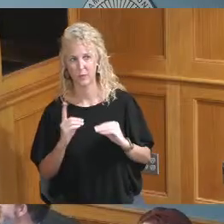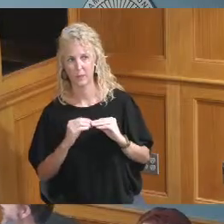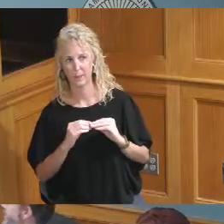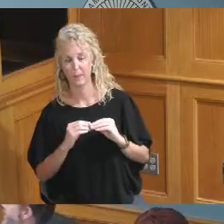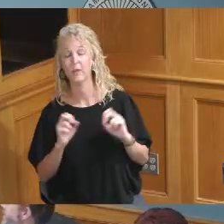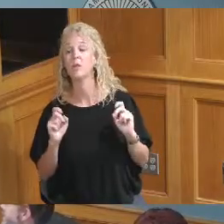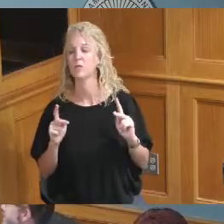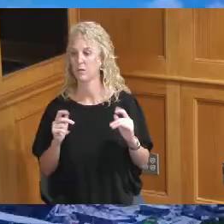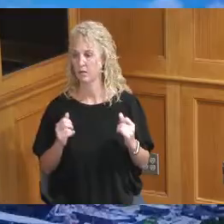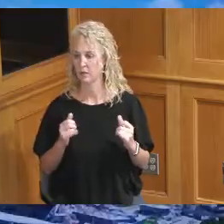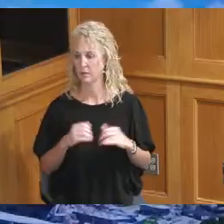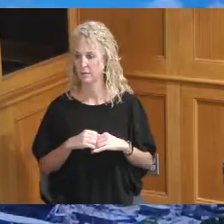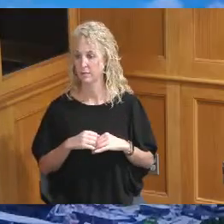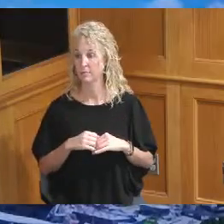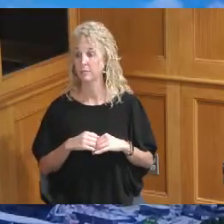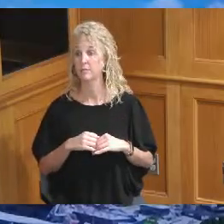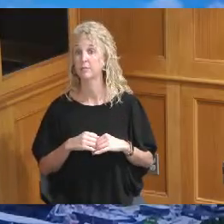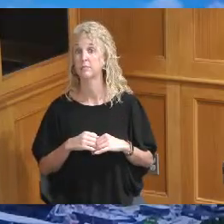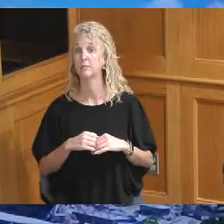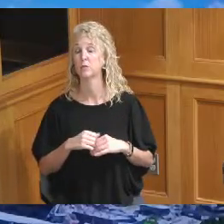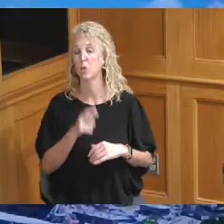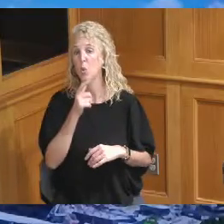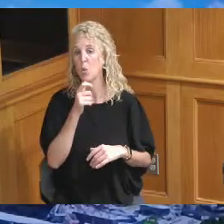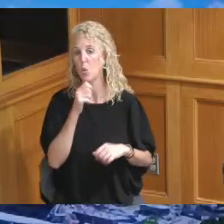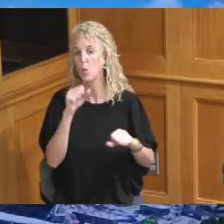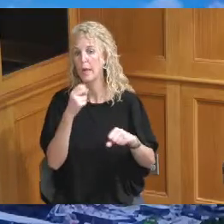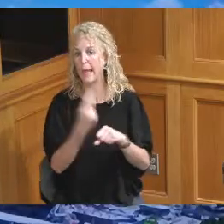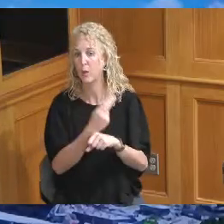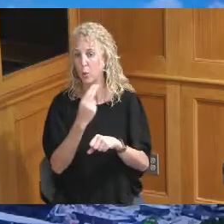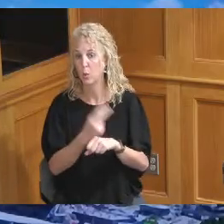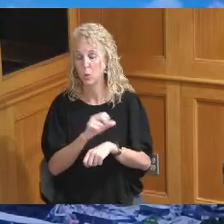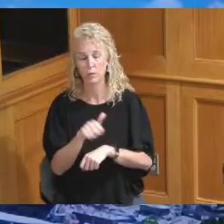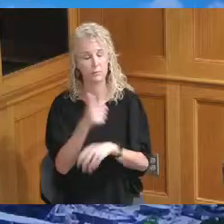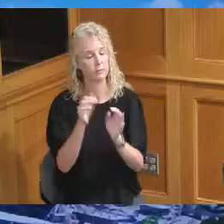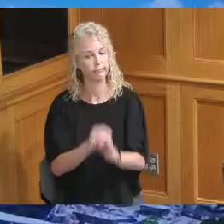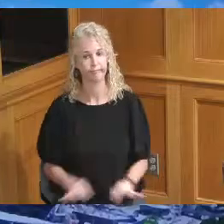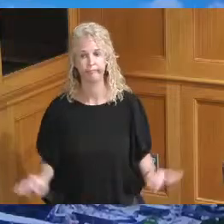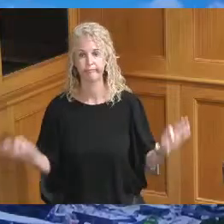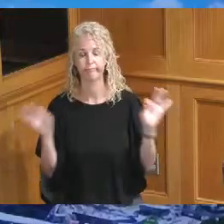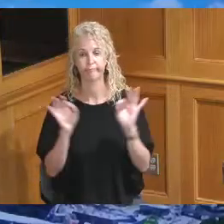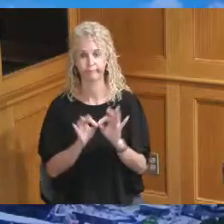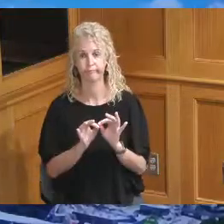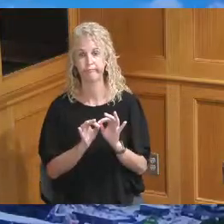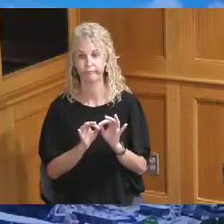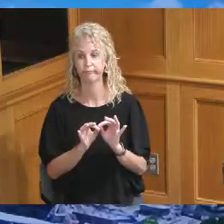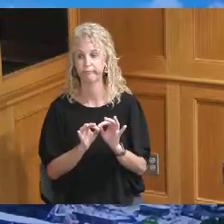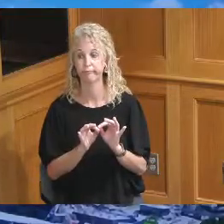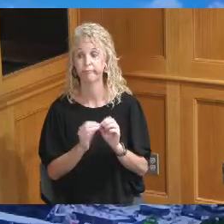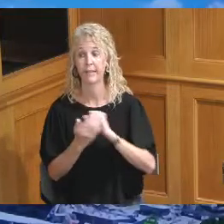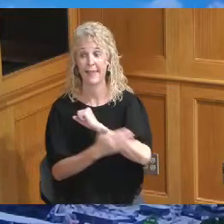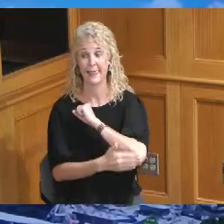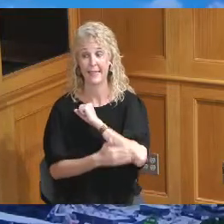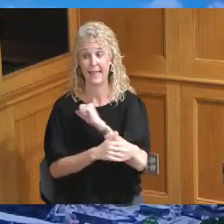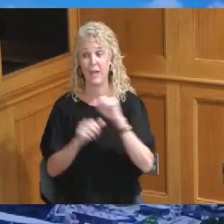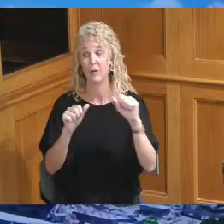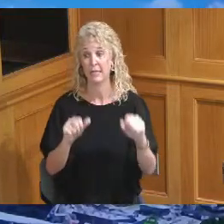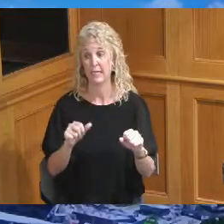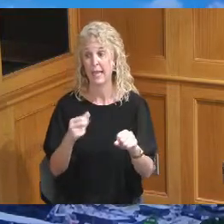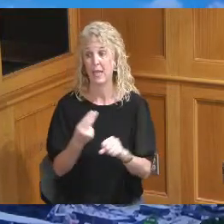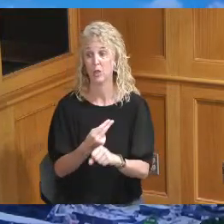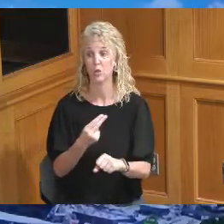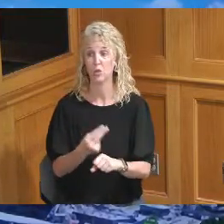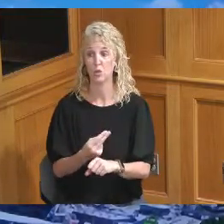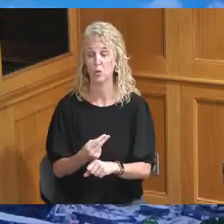All right, stadium use. This is another key part of the partnership. The county may engage a third